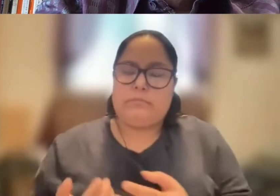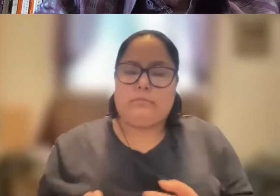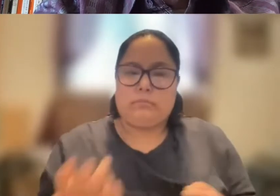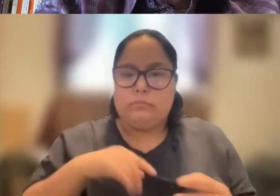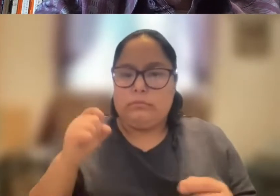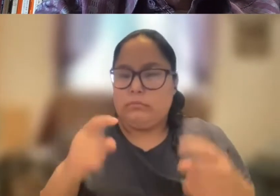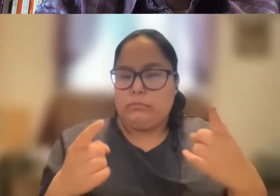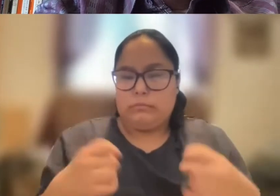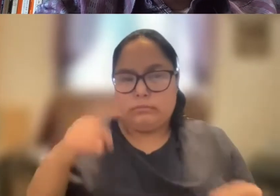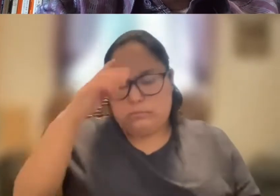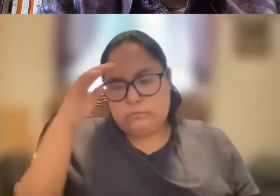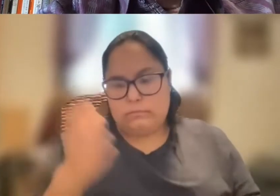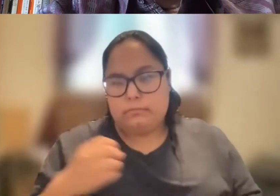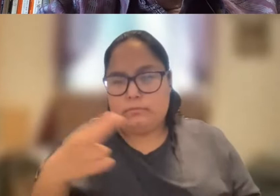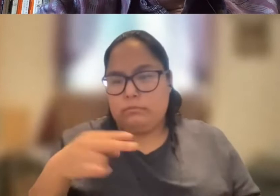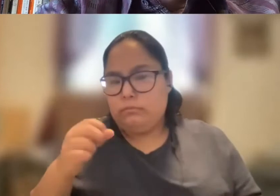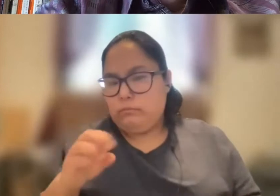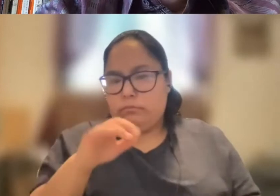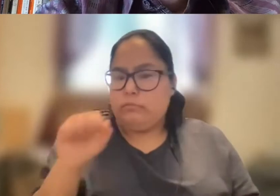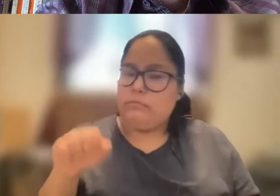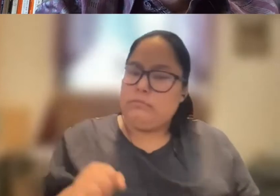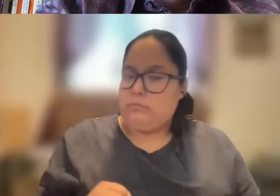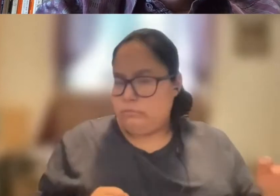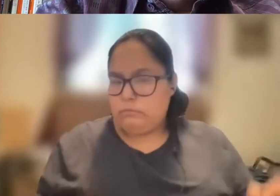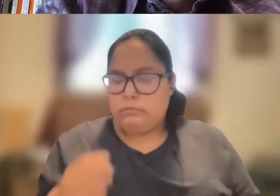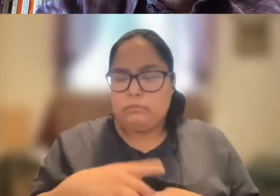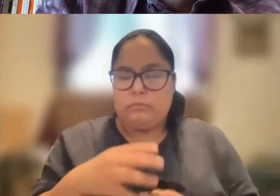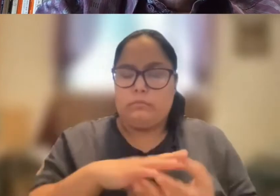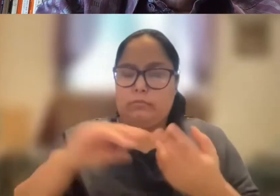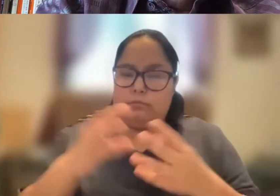I questioned them about it. Oh yeah, well, we were just cleaning up. So